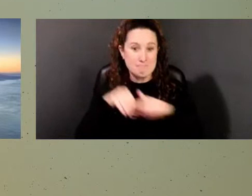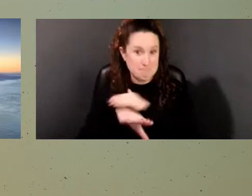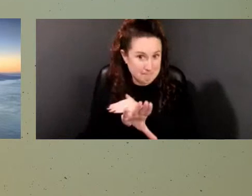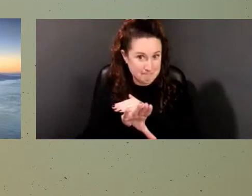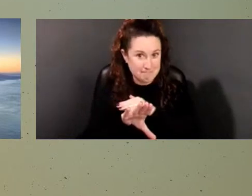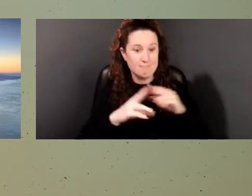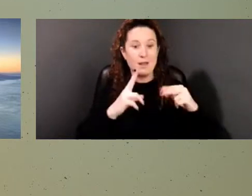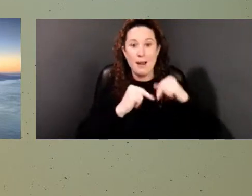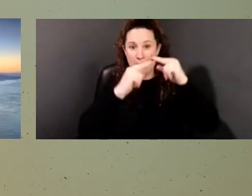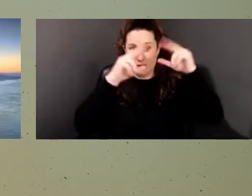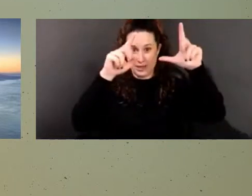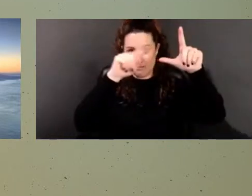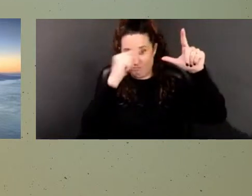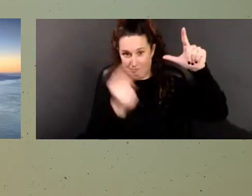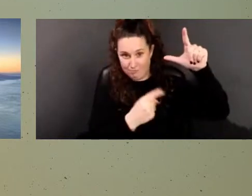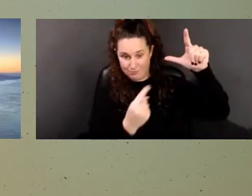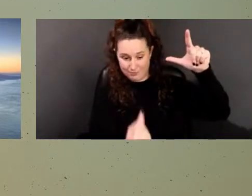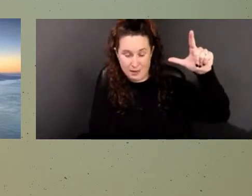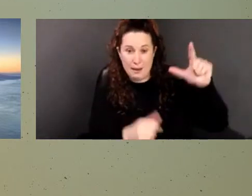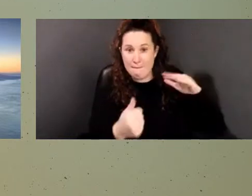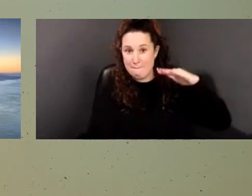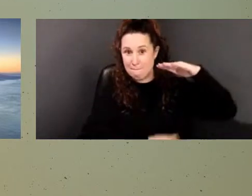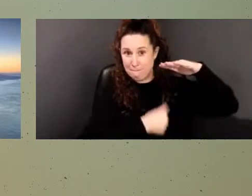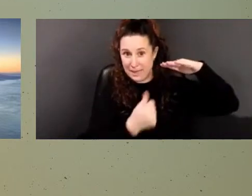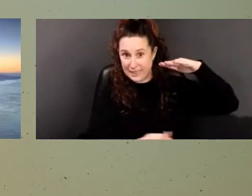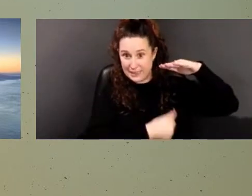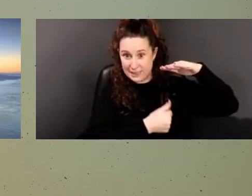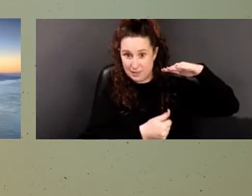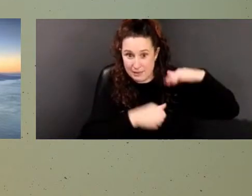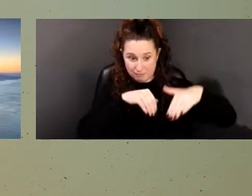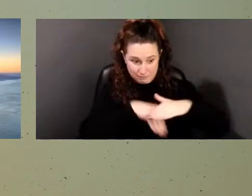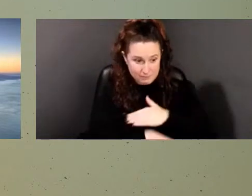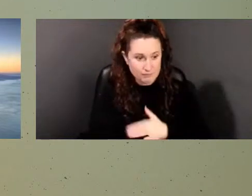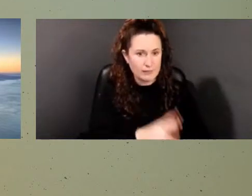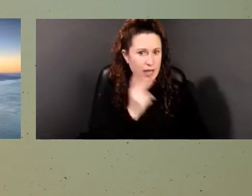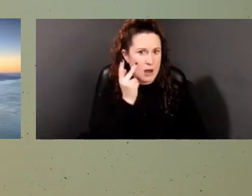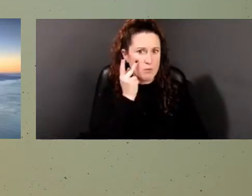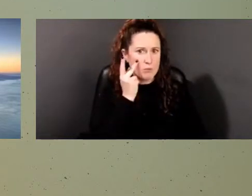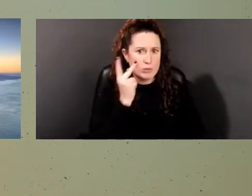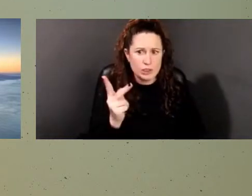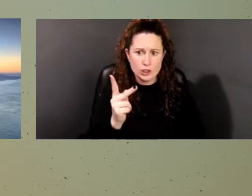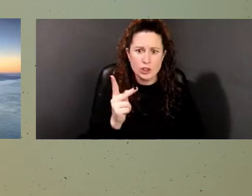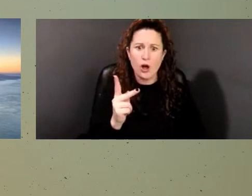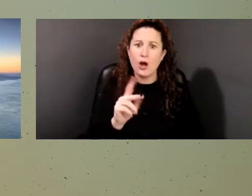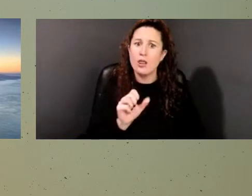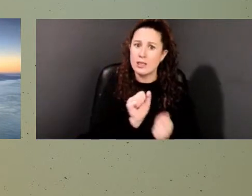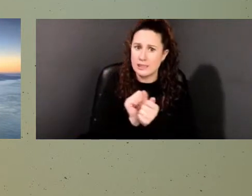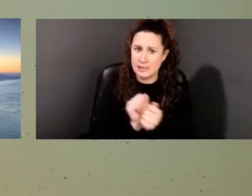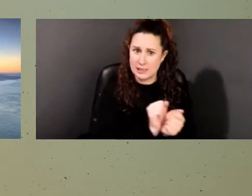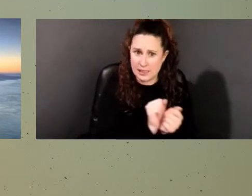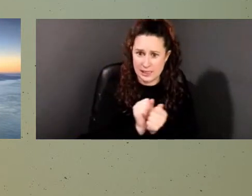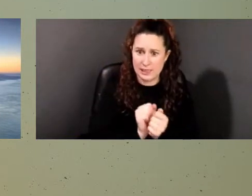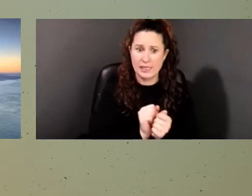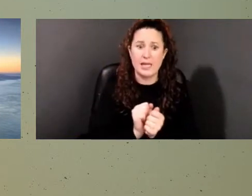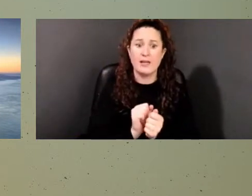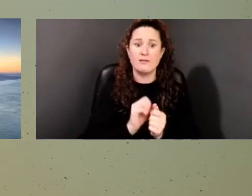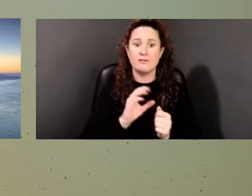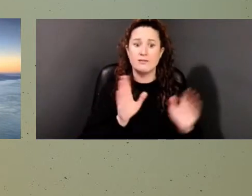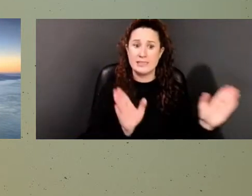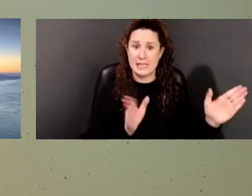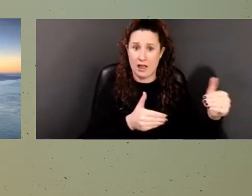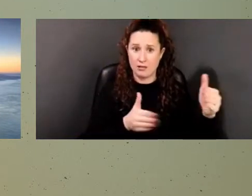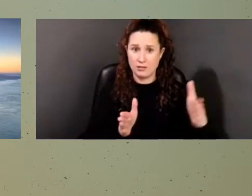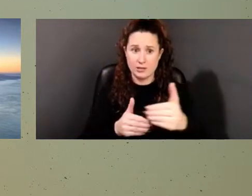basement, and we saw the slave cells, the quarters, and the chains and everything. So